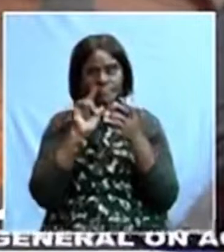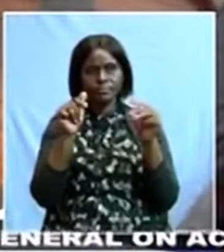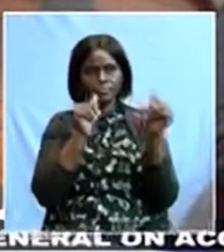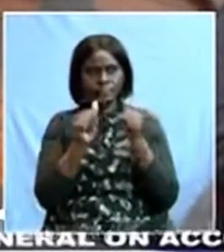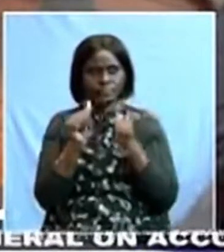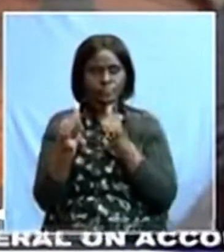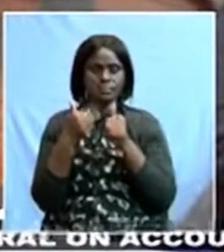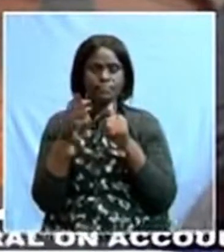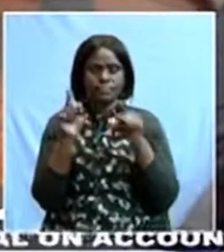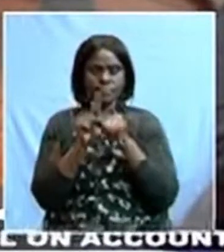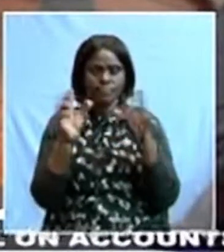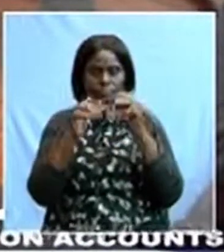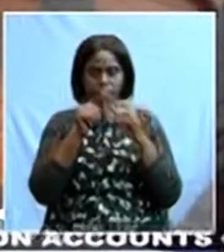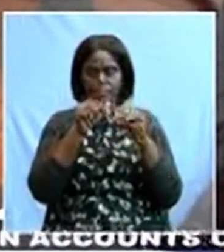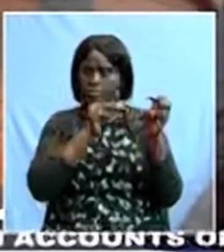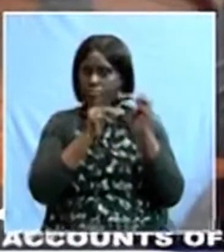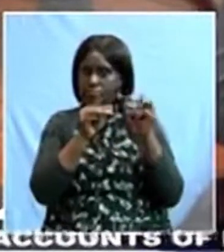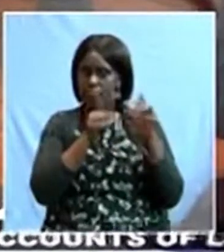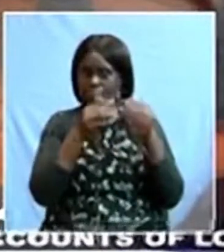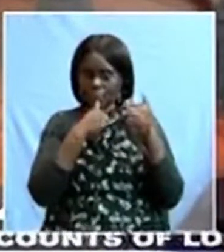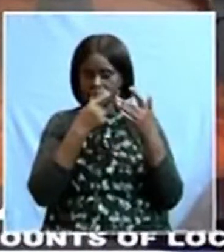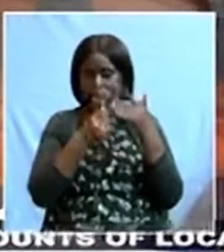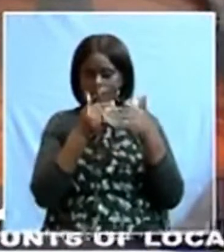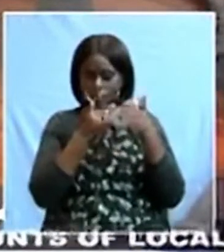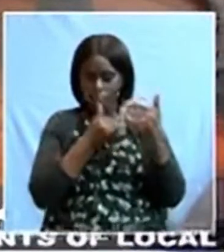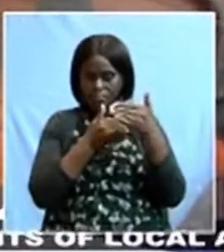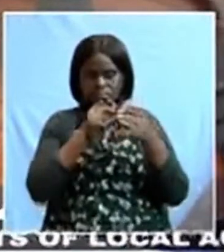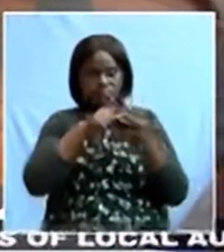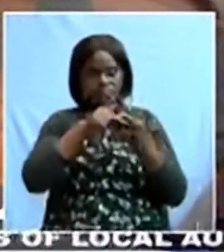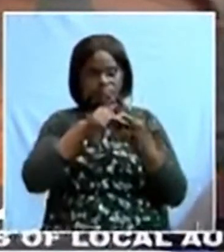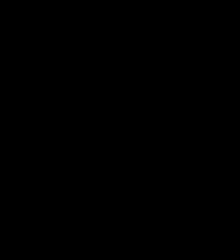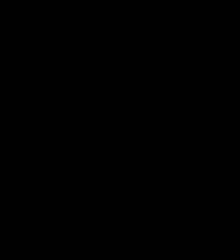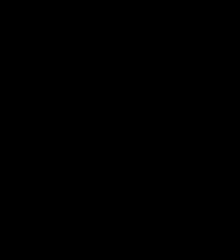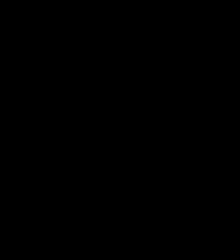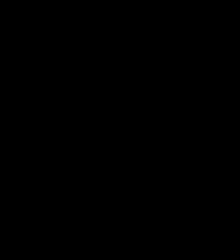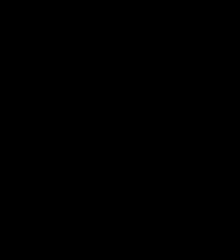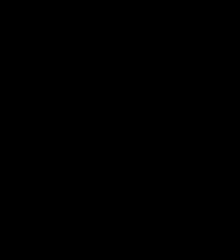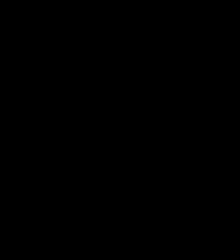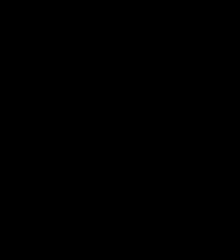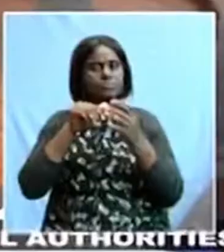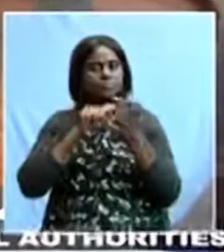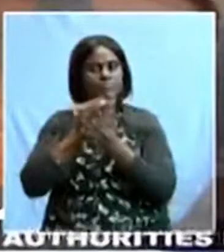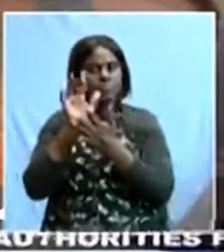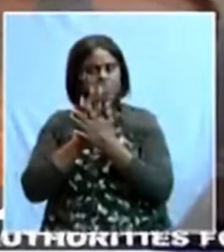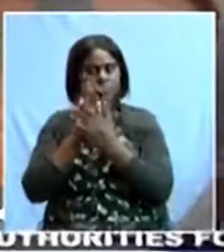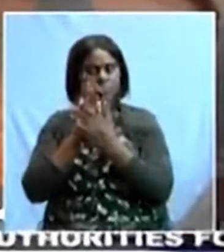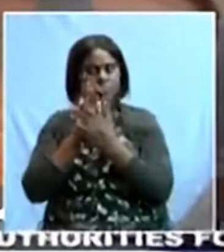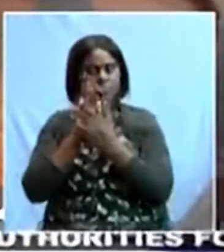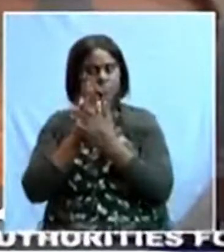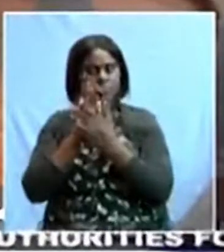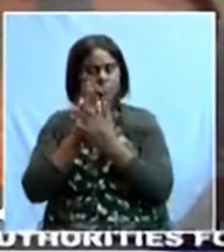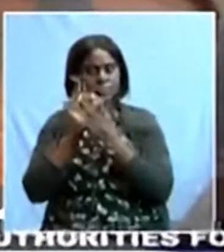Action taken. The council management has extended the payment period to continue running